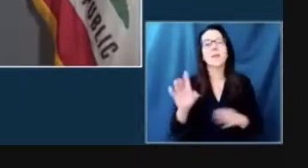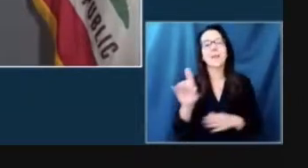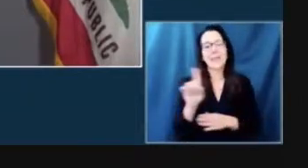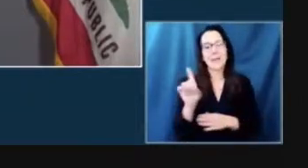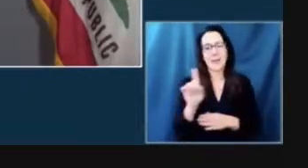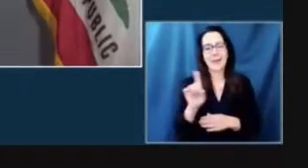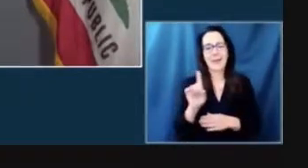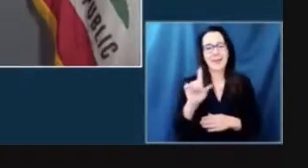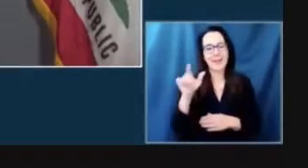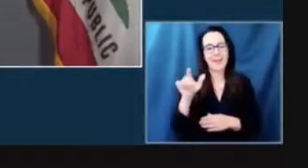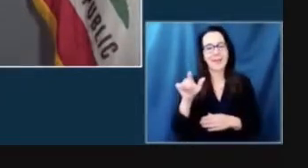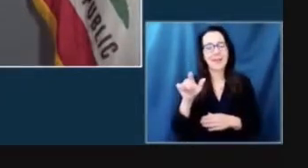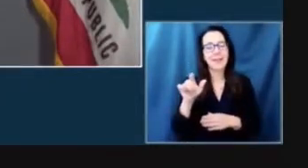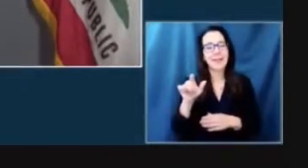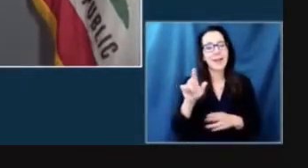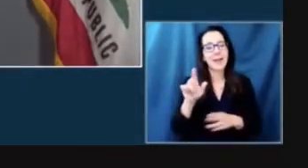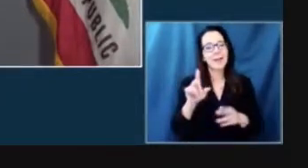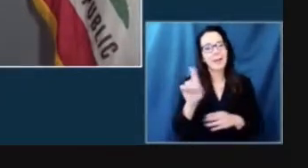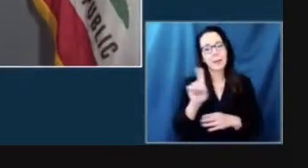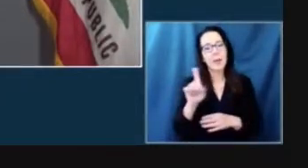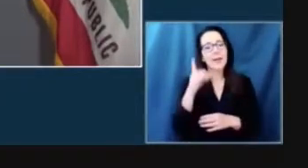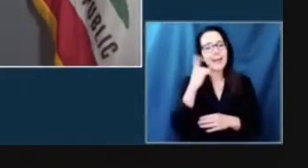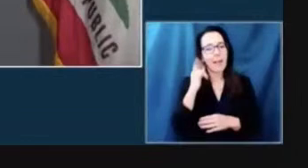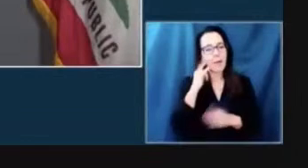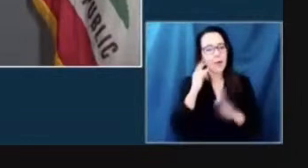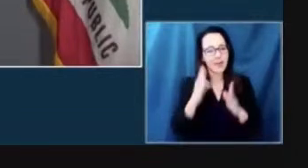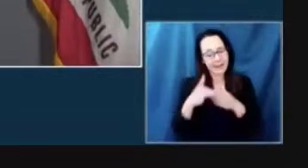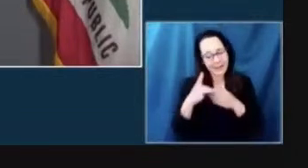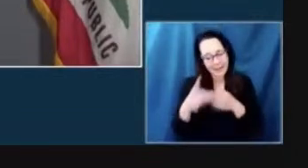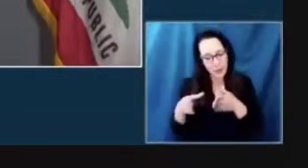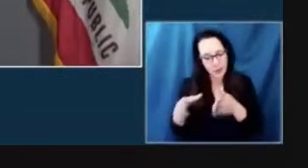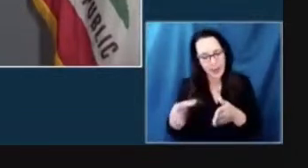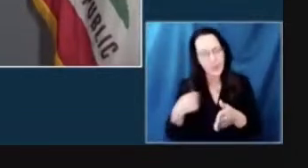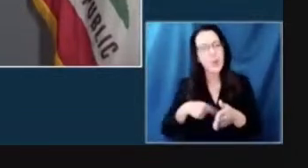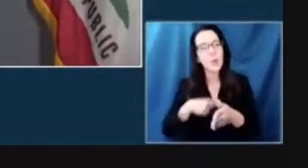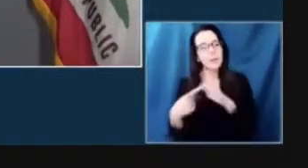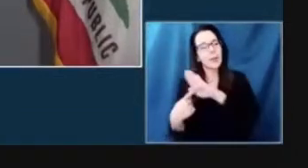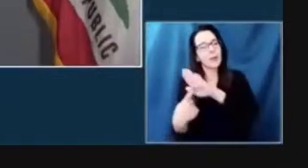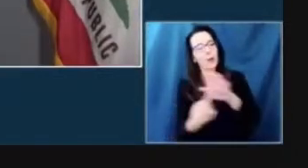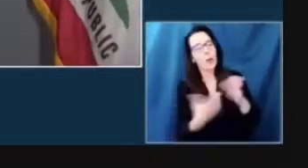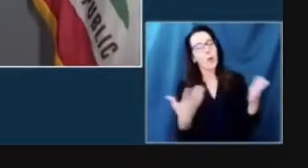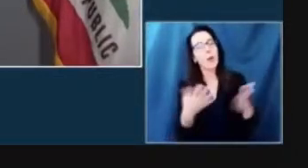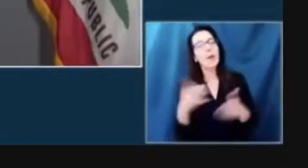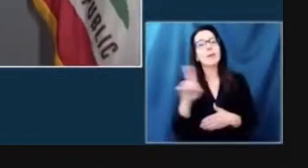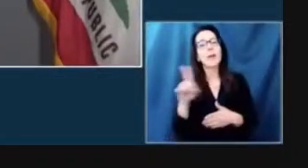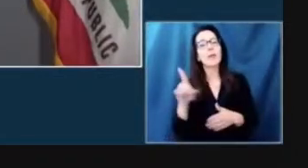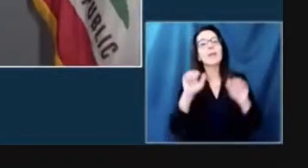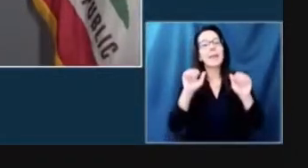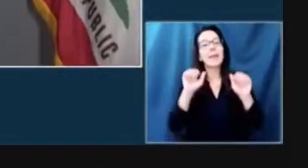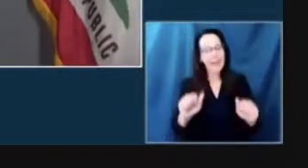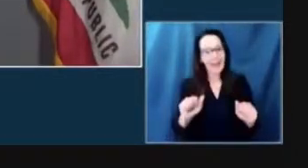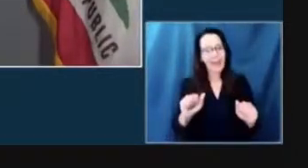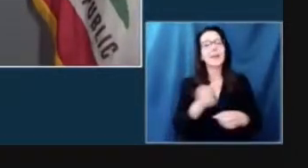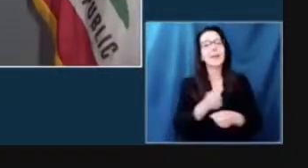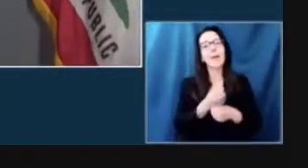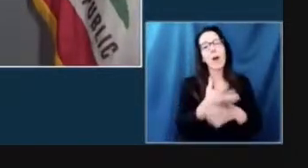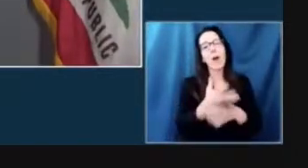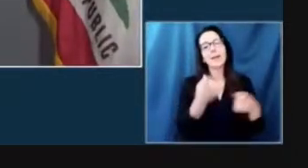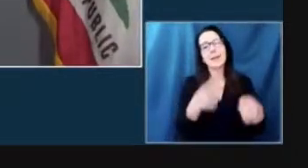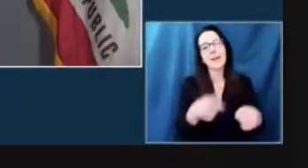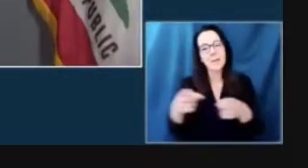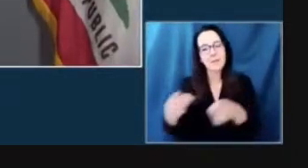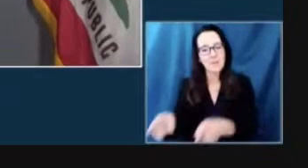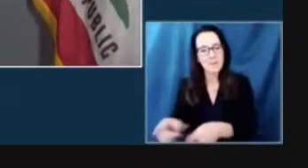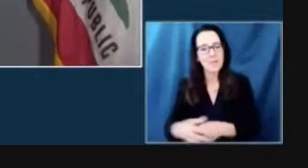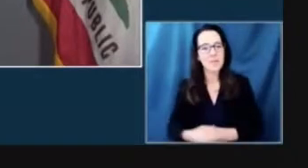have shown the nation and the world what democracy can deliver. Over the last year,